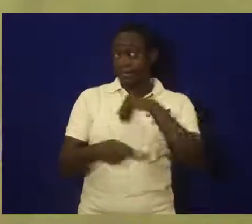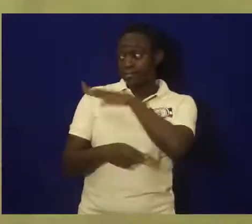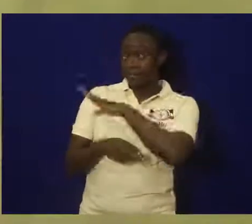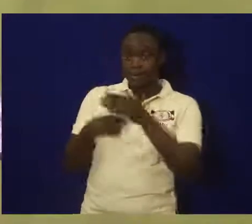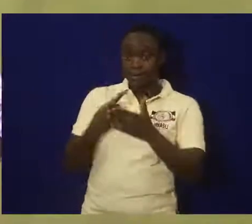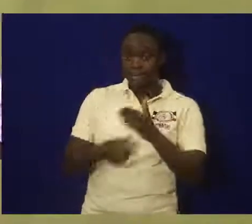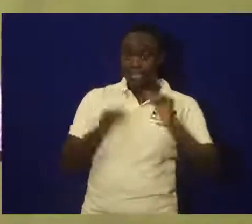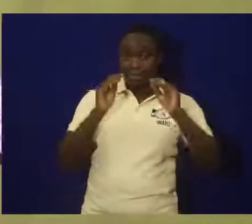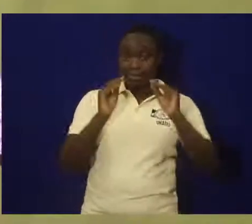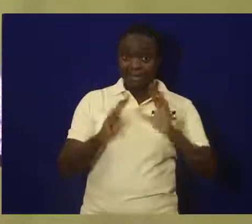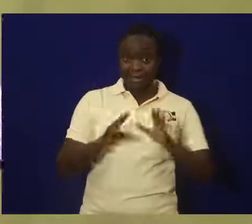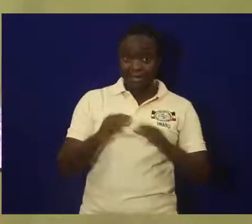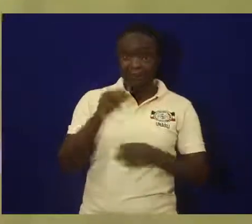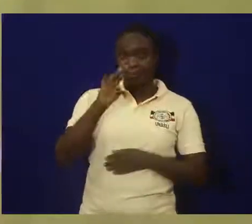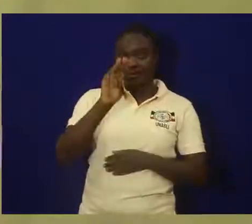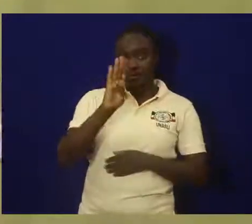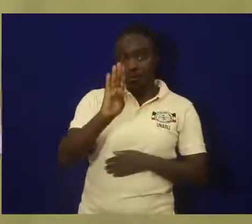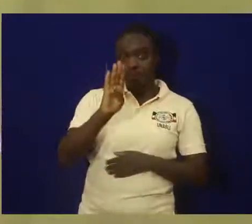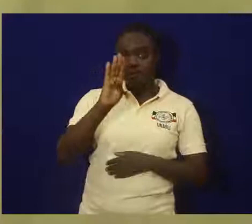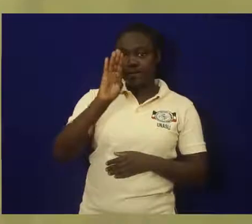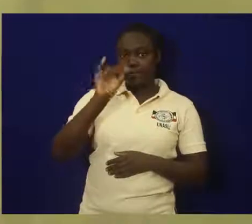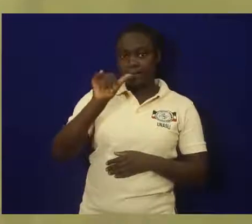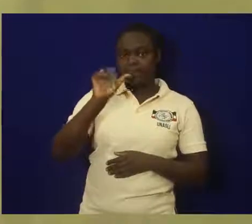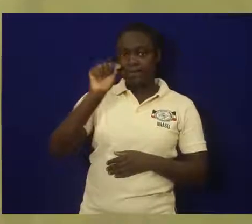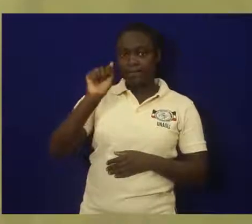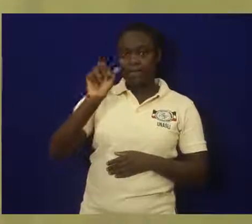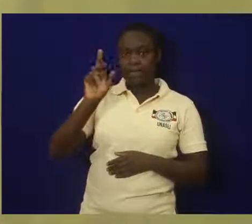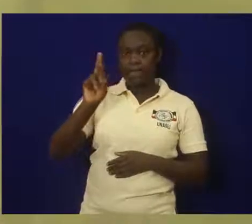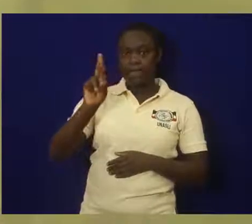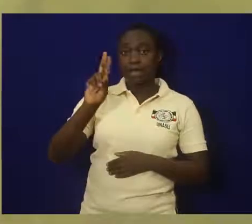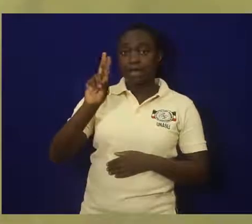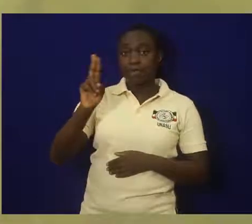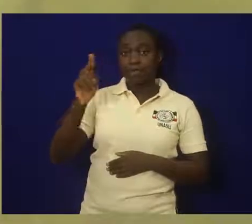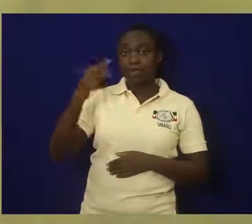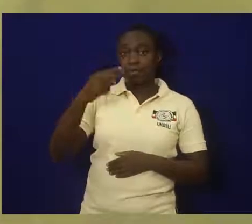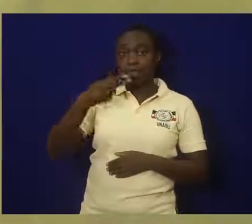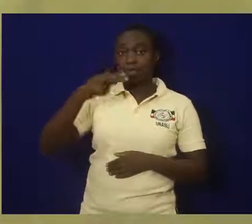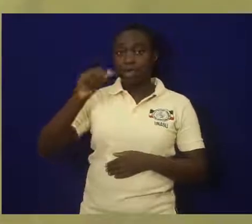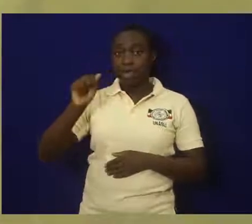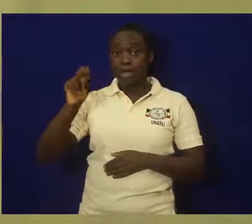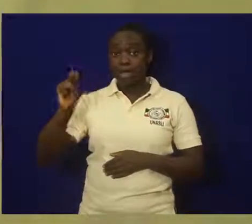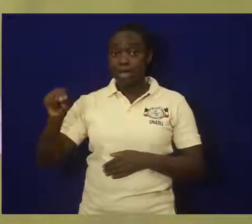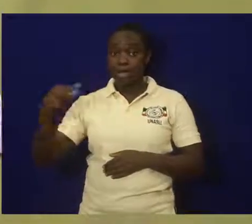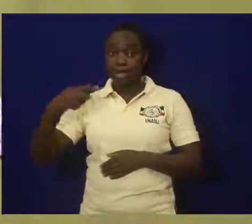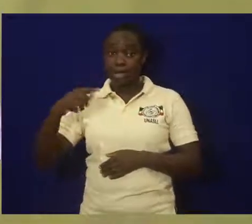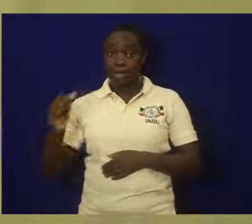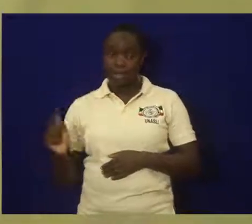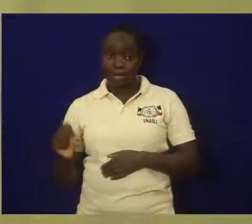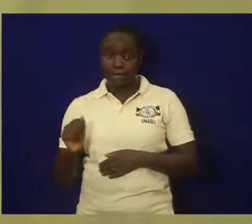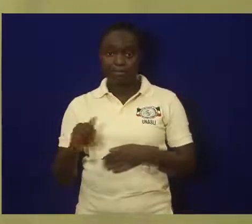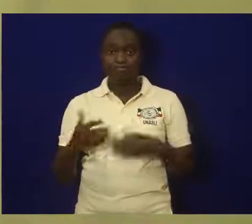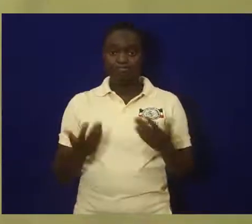My name is Biaruhanga Bonaventure from the National Curriculum Development Center.